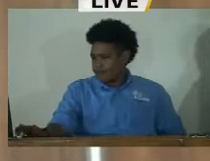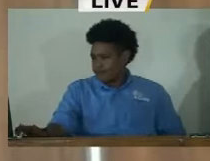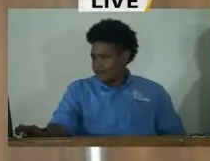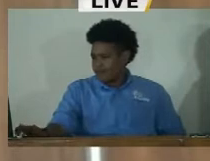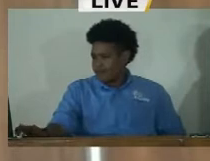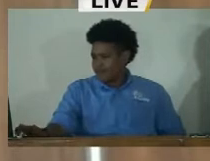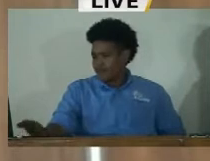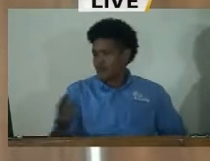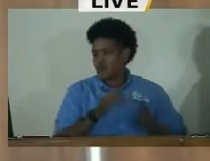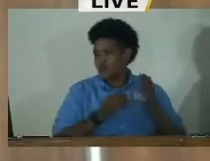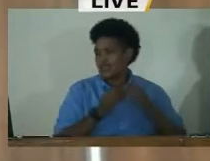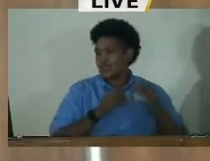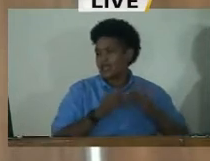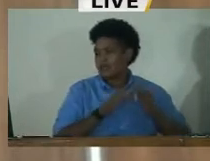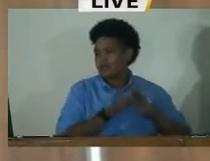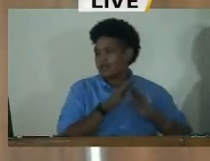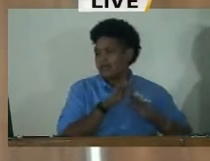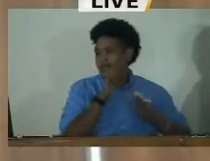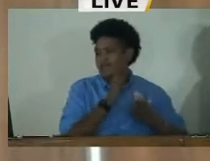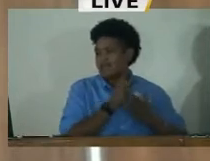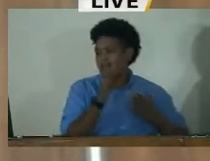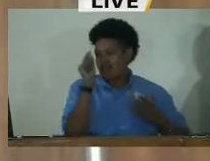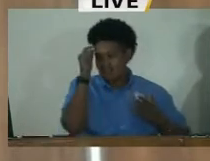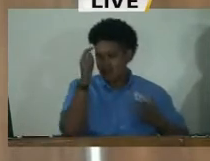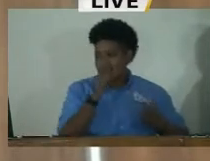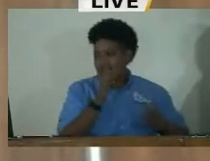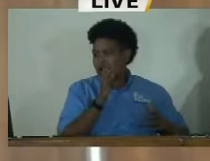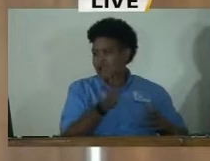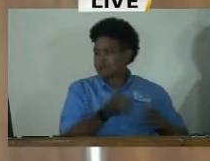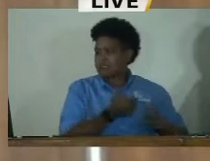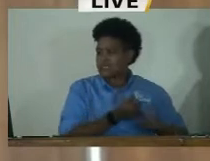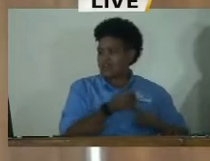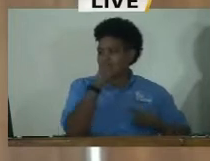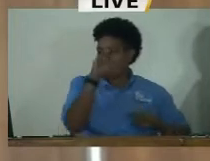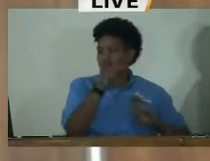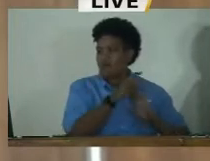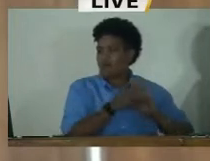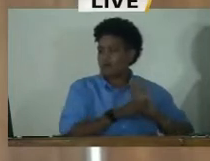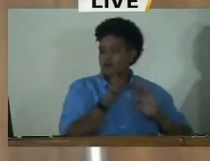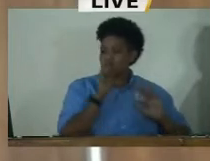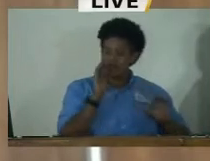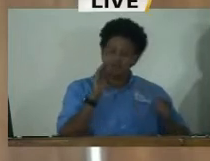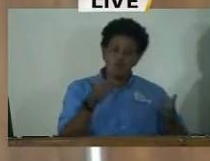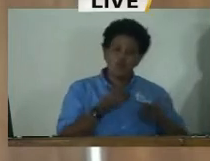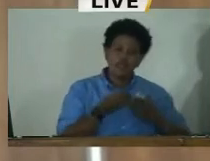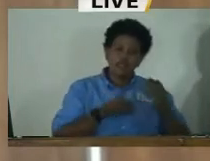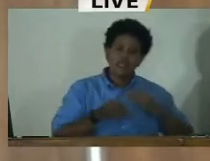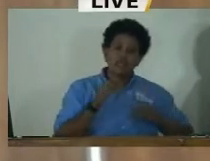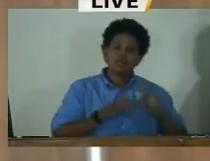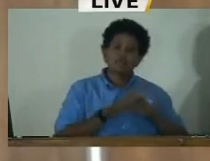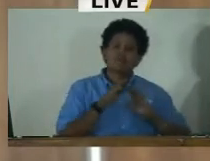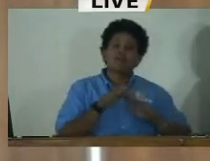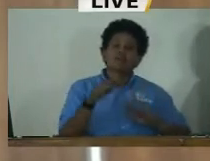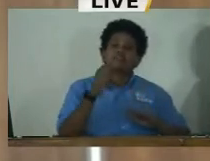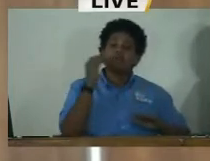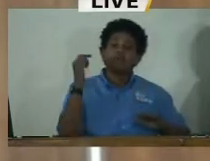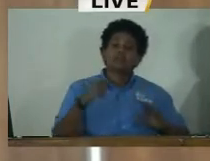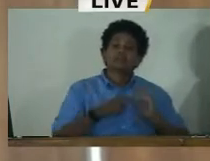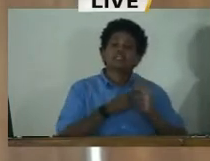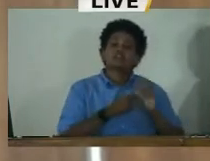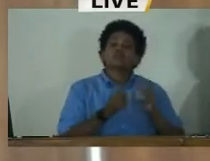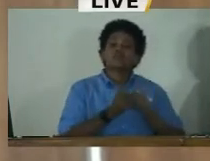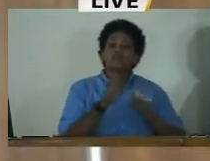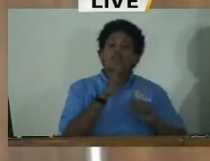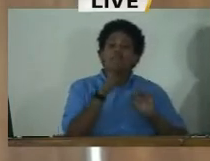is the absence of a foreign policy which focuses on economic development. This is best illustrated by the lack